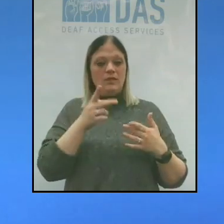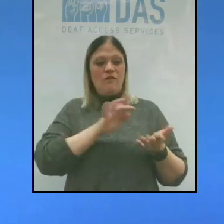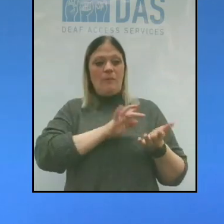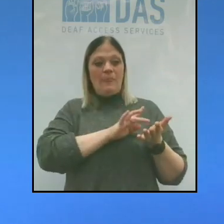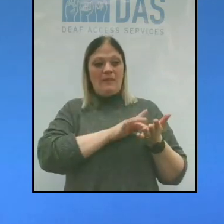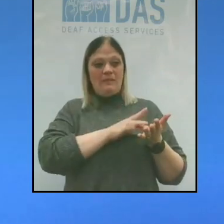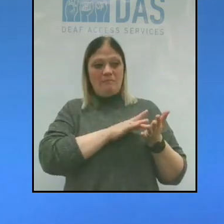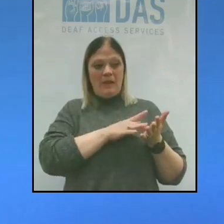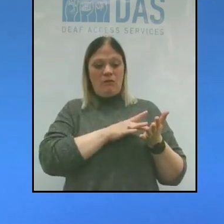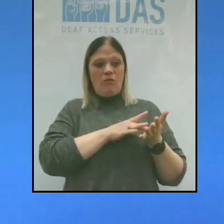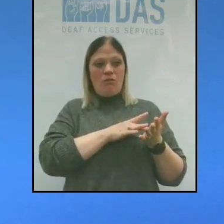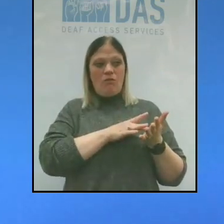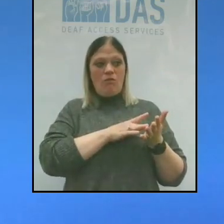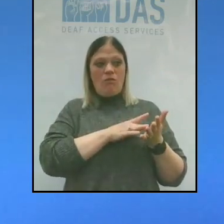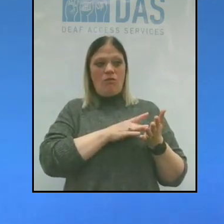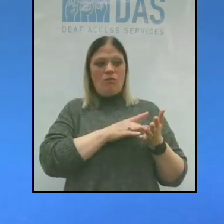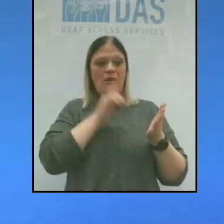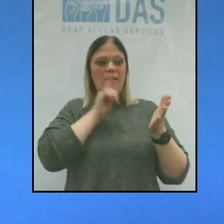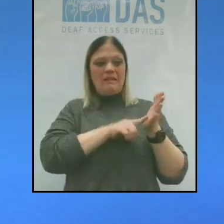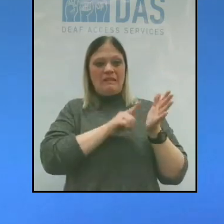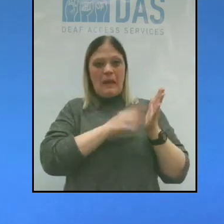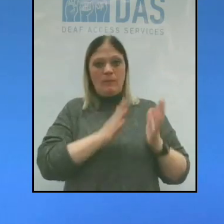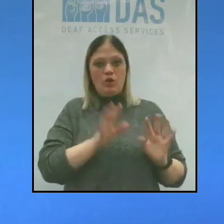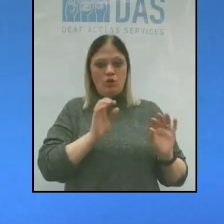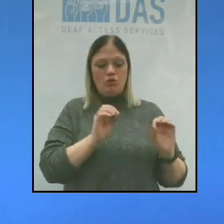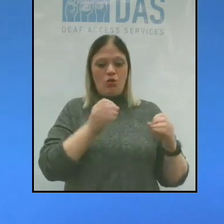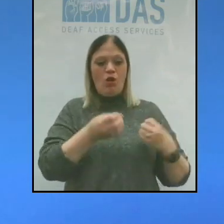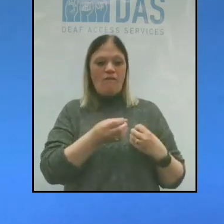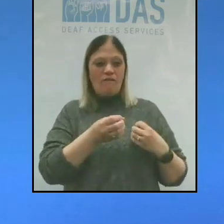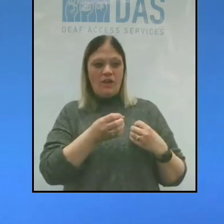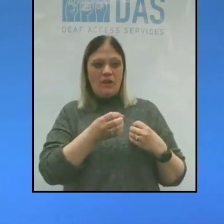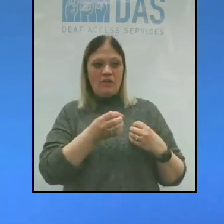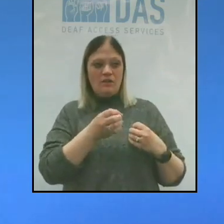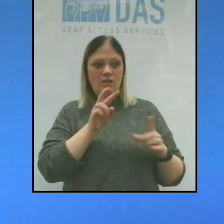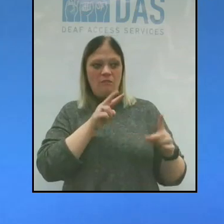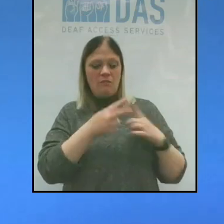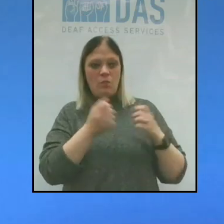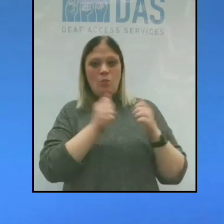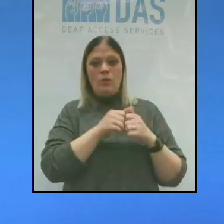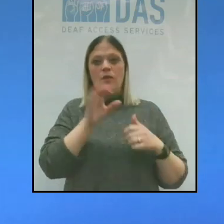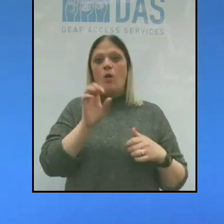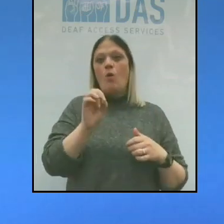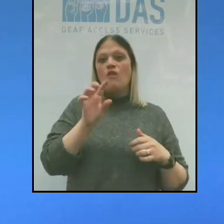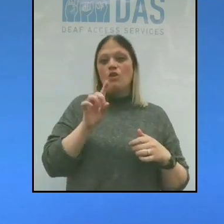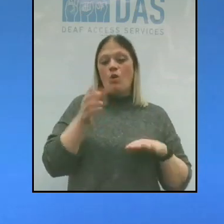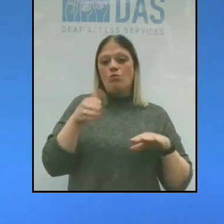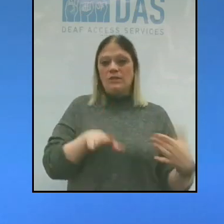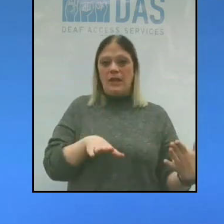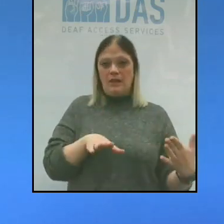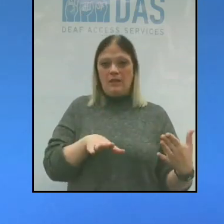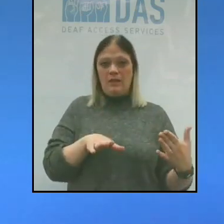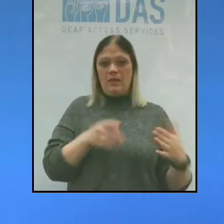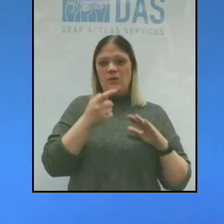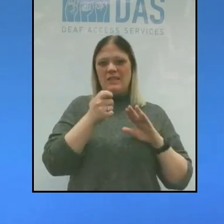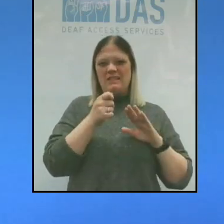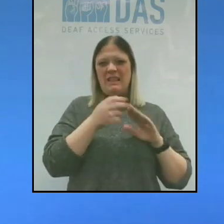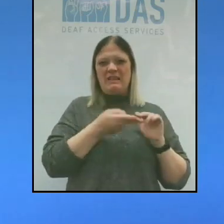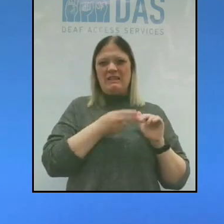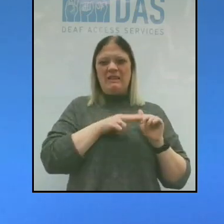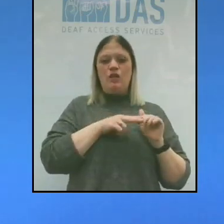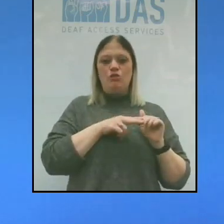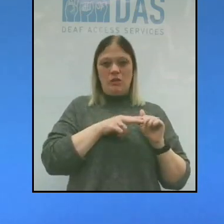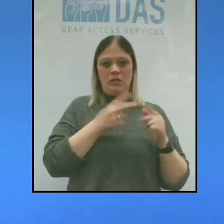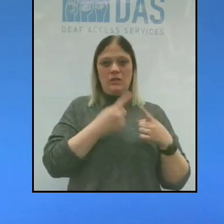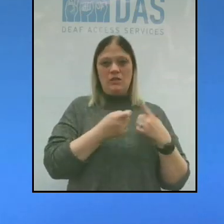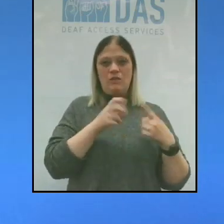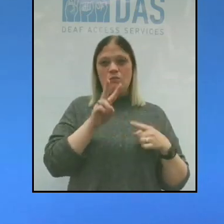examiner's office viewed with regards to overdose deaths, and there was a slight increase